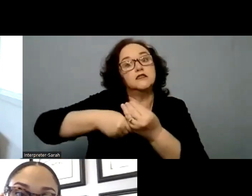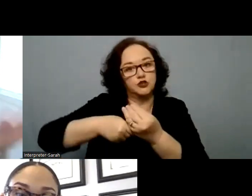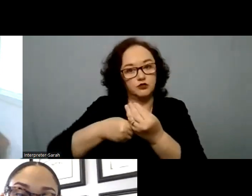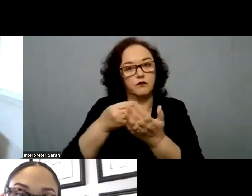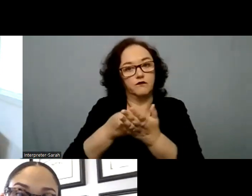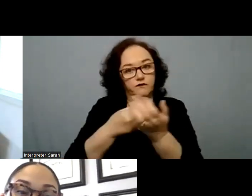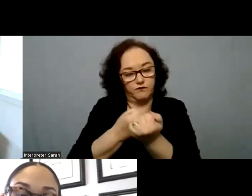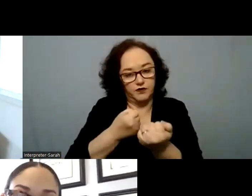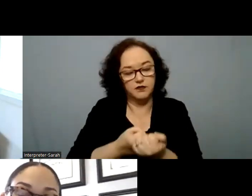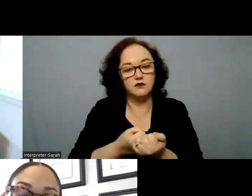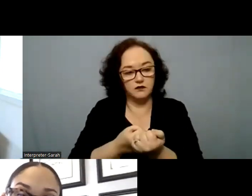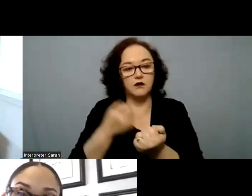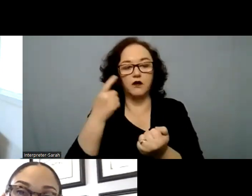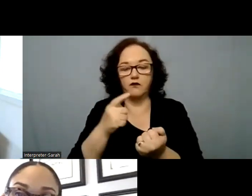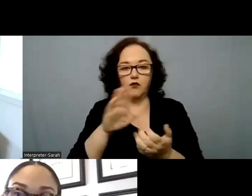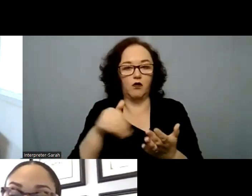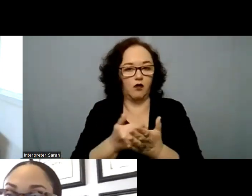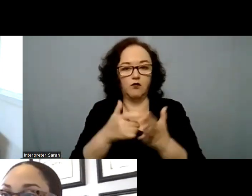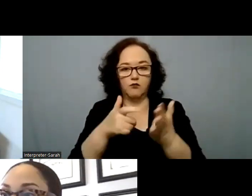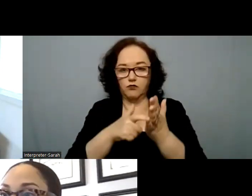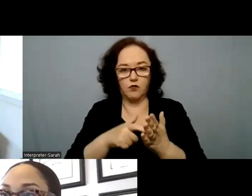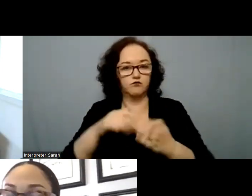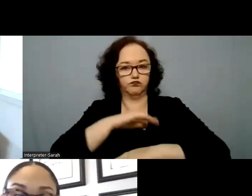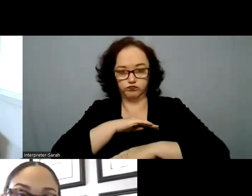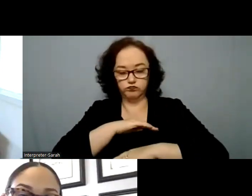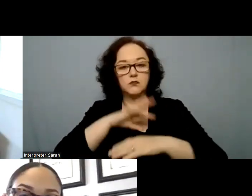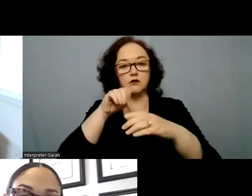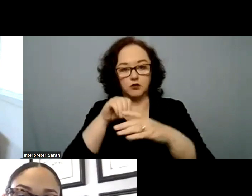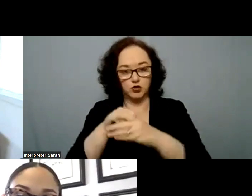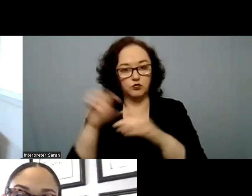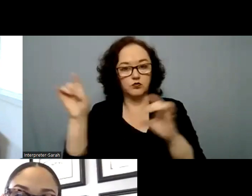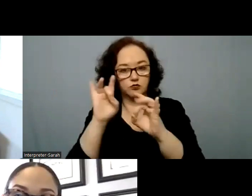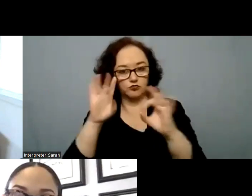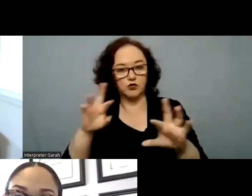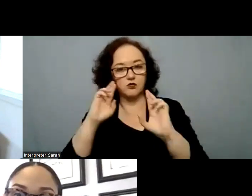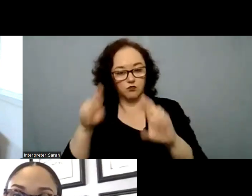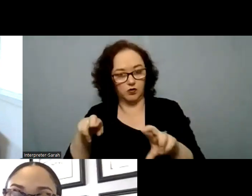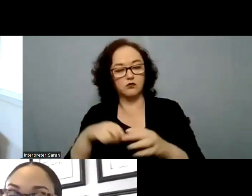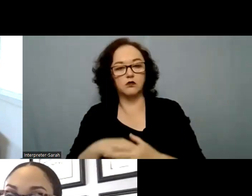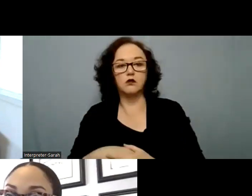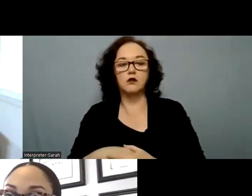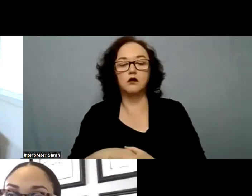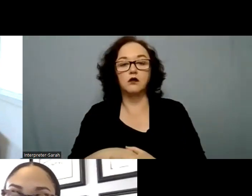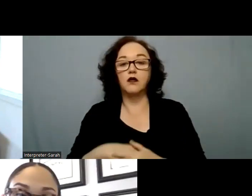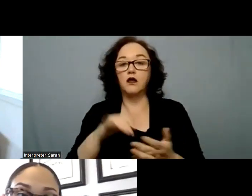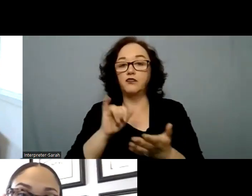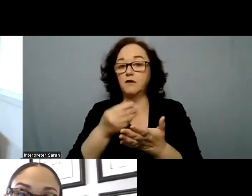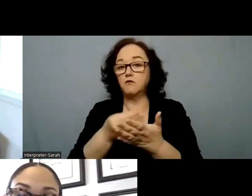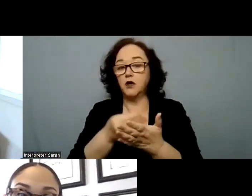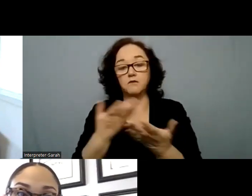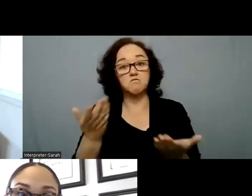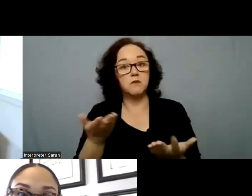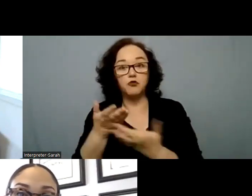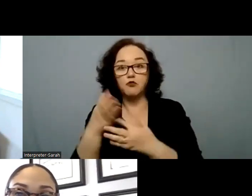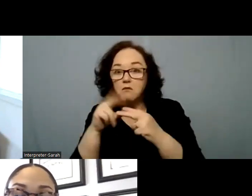all the requirements to be a CCBHC, including the crisis response requirements. And again, that funding can come through Medicaid or from a